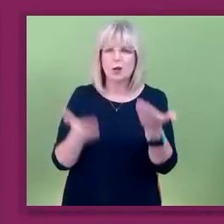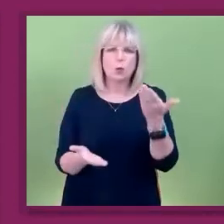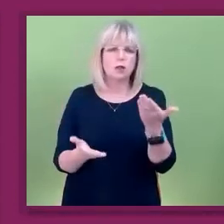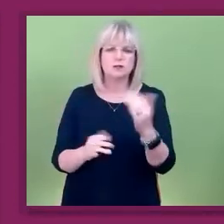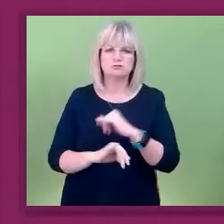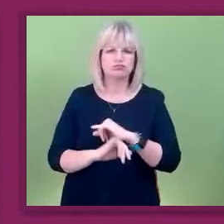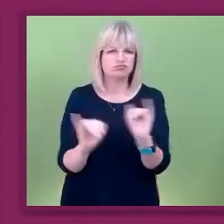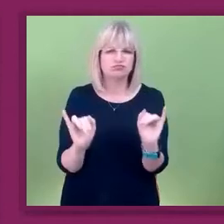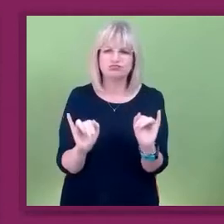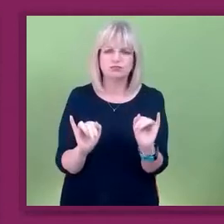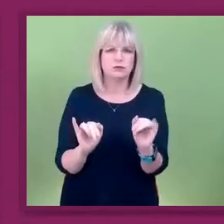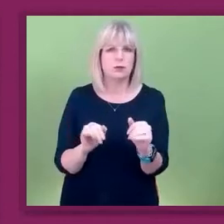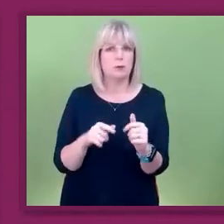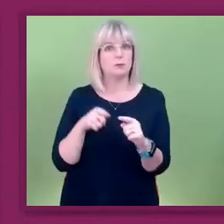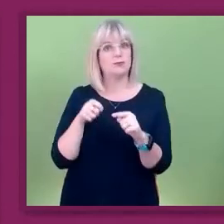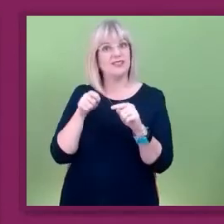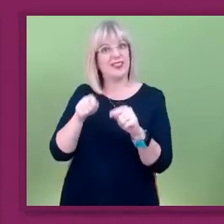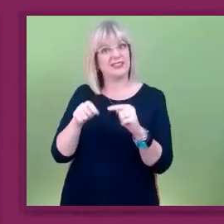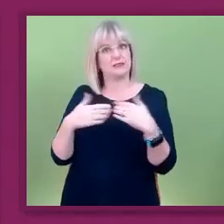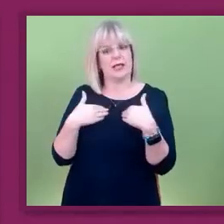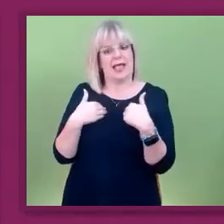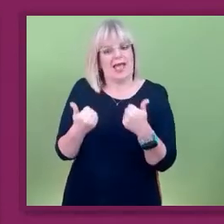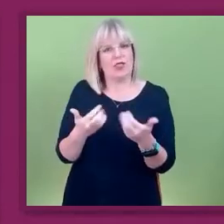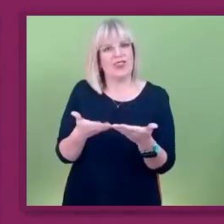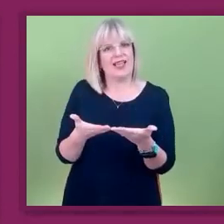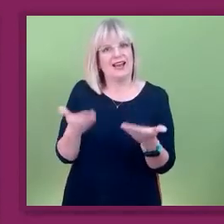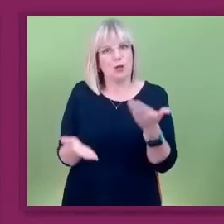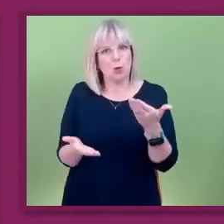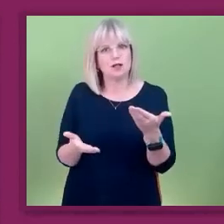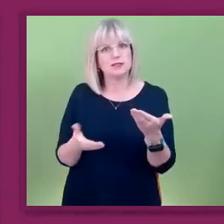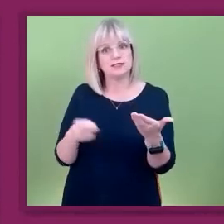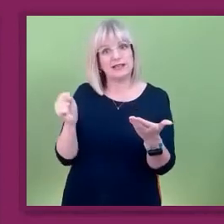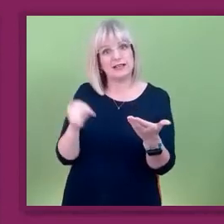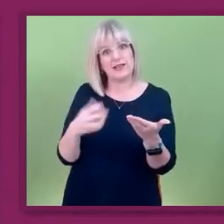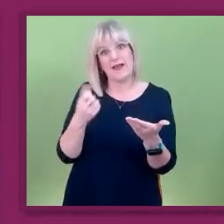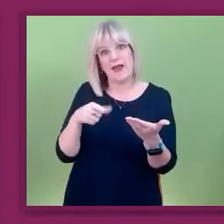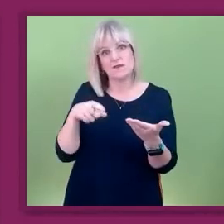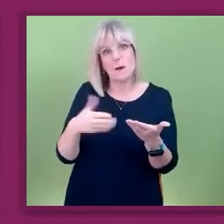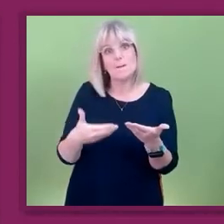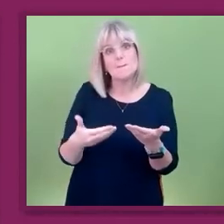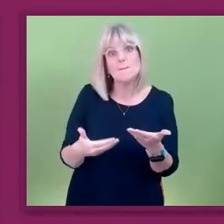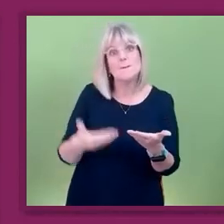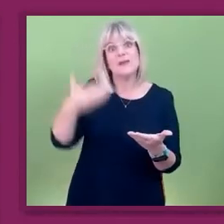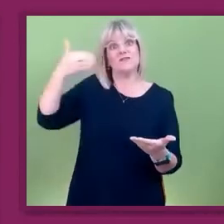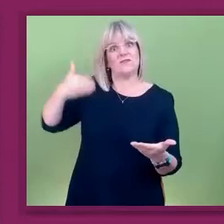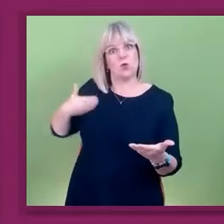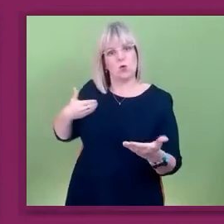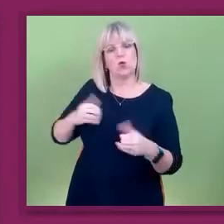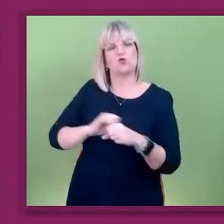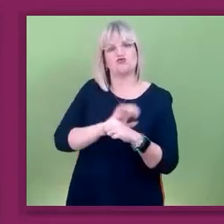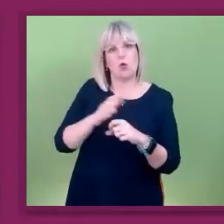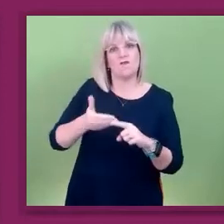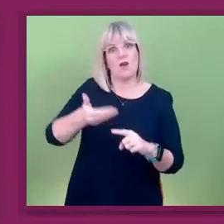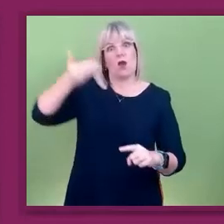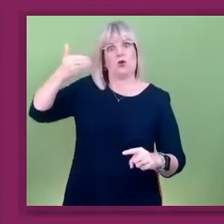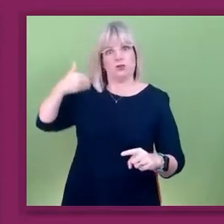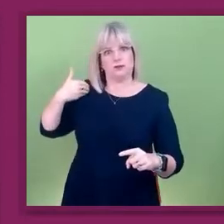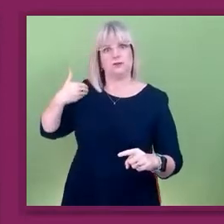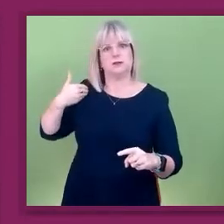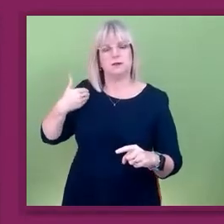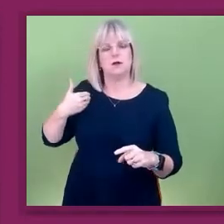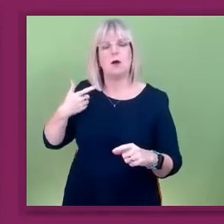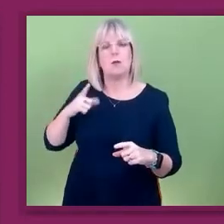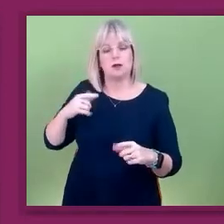health inequalities in particular, that existed prior to coronavirus and which have been widened by it and